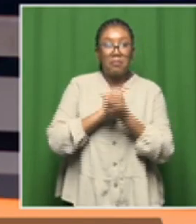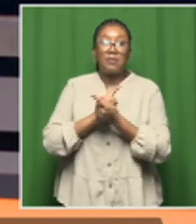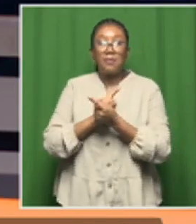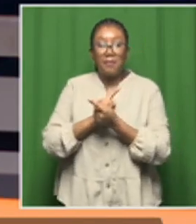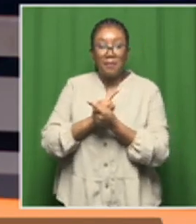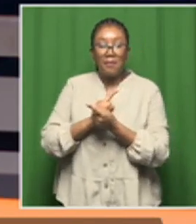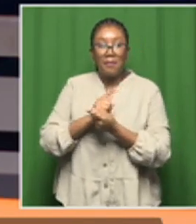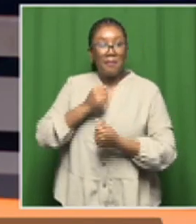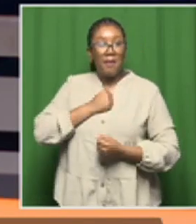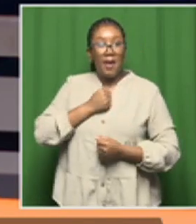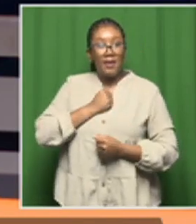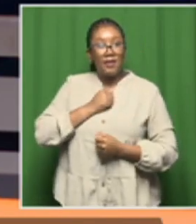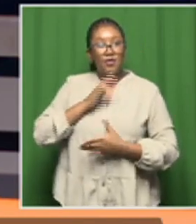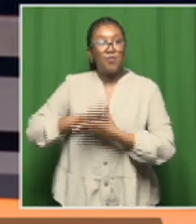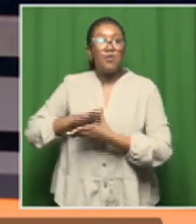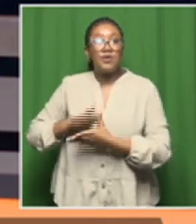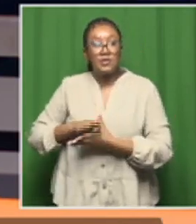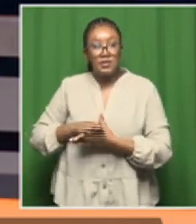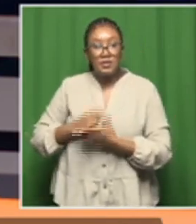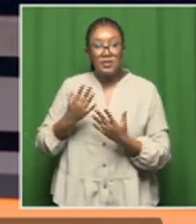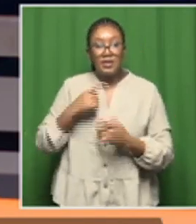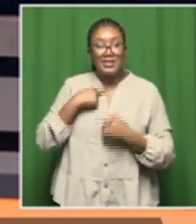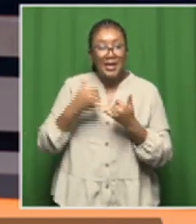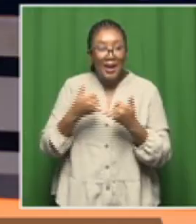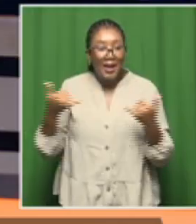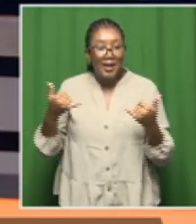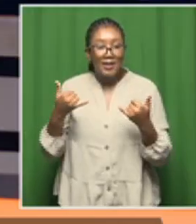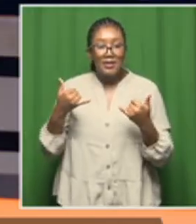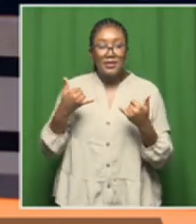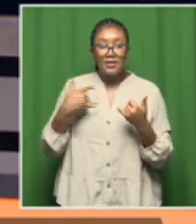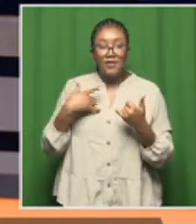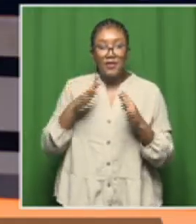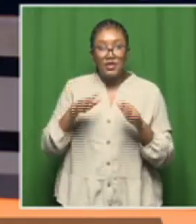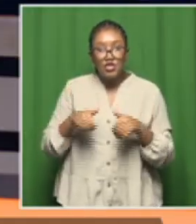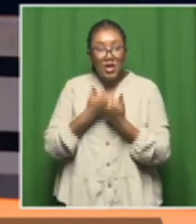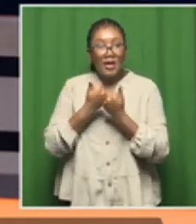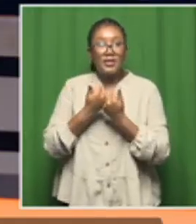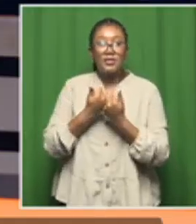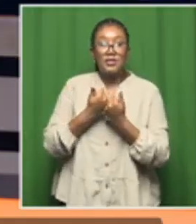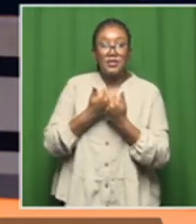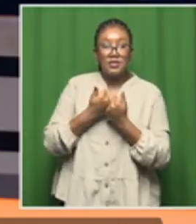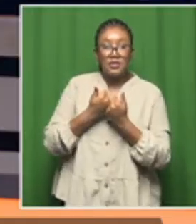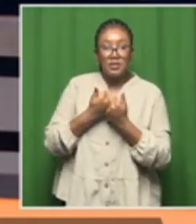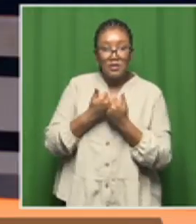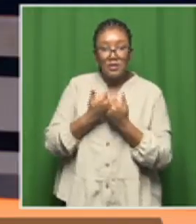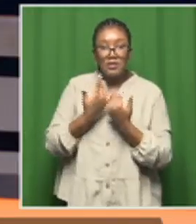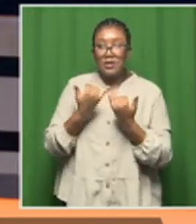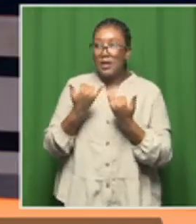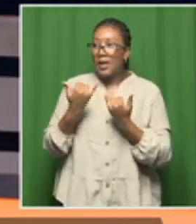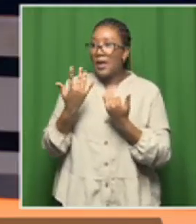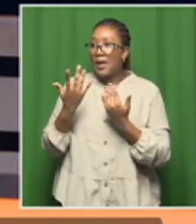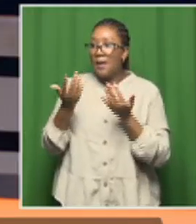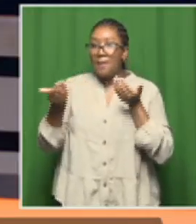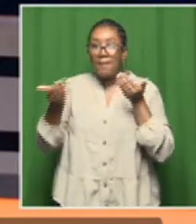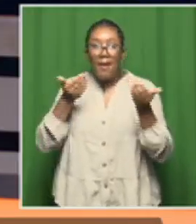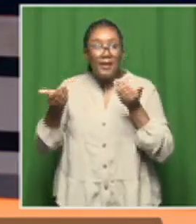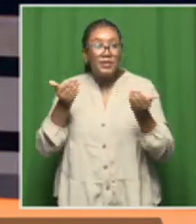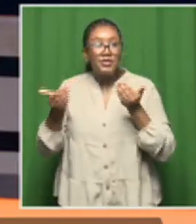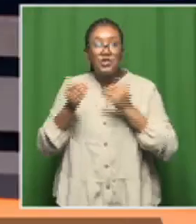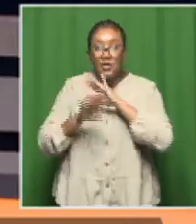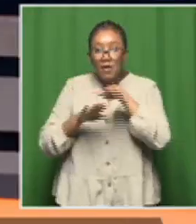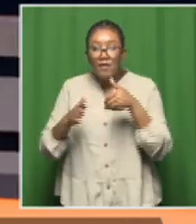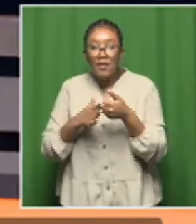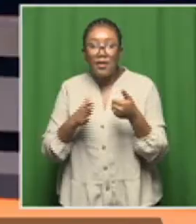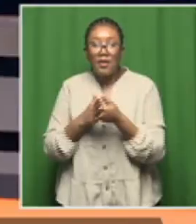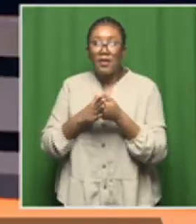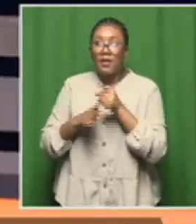with deadlines and just challenges that would have come as a result of having to put this all together, sourcing everything, envisioning